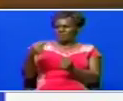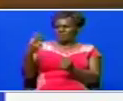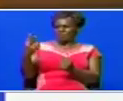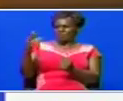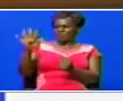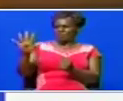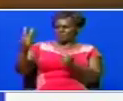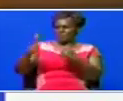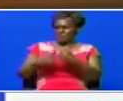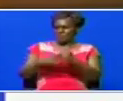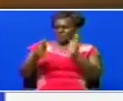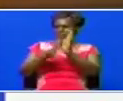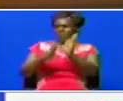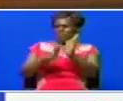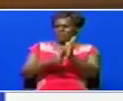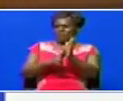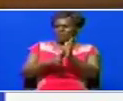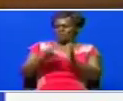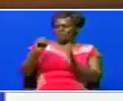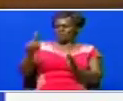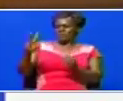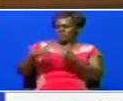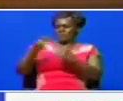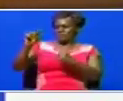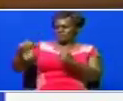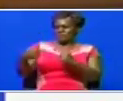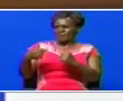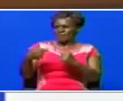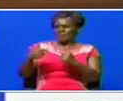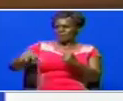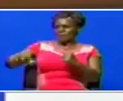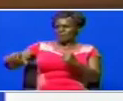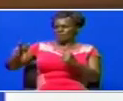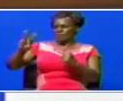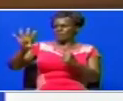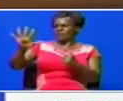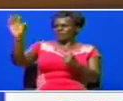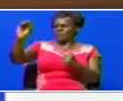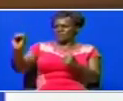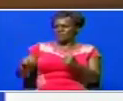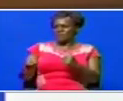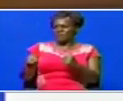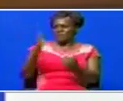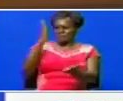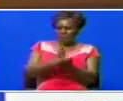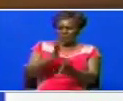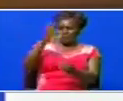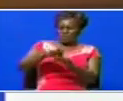13,257, representing 0.09%. Number of counties with at least 25% of votes, valid votes,